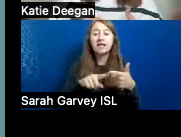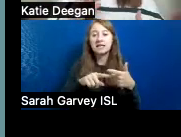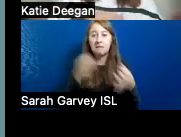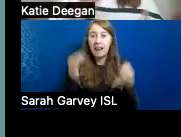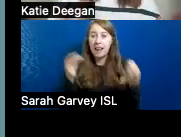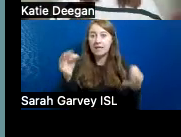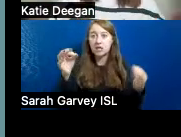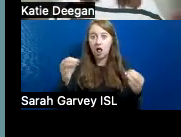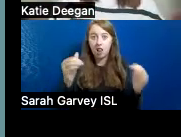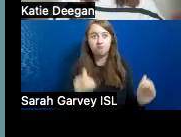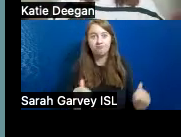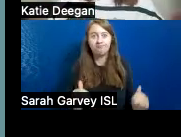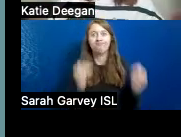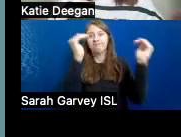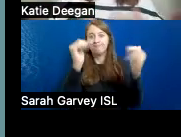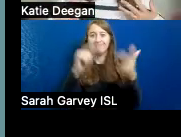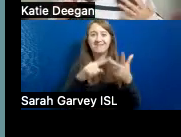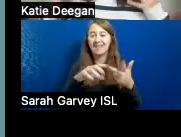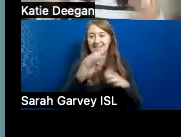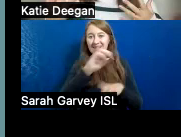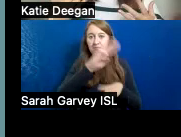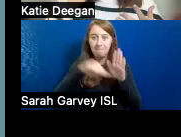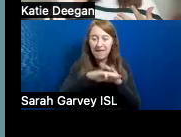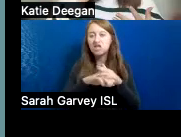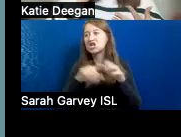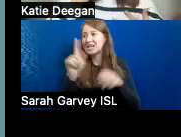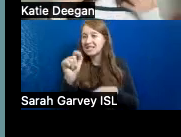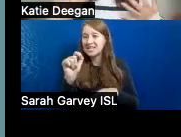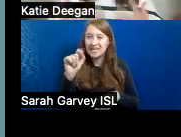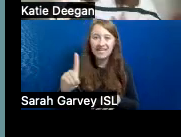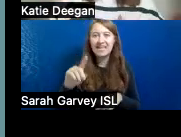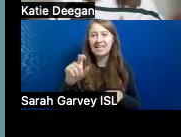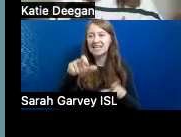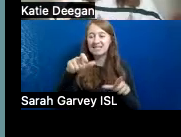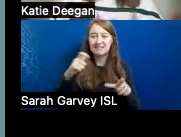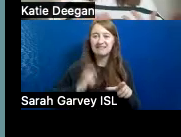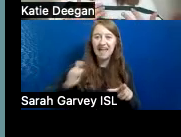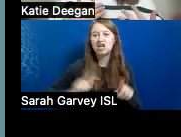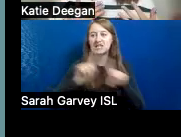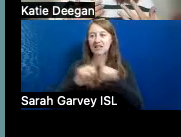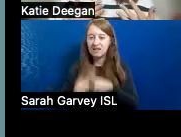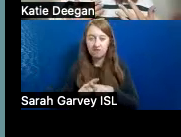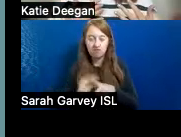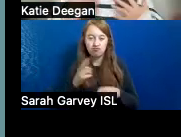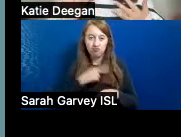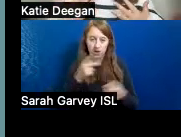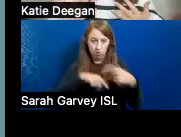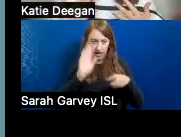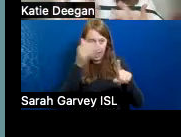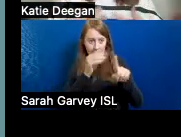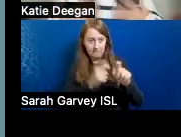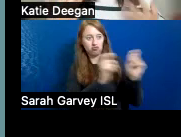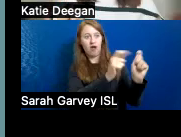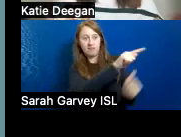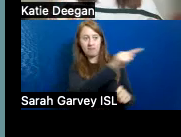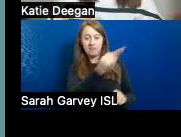TDs, senators, councillors themselves, around, you know, what is Traveller culture, Traveller and Roma culture, what are the